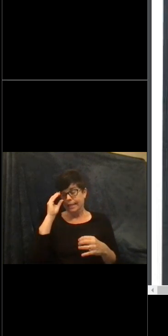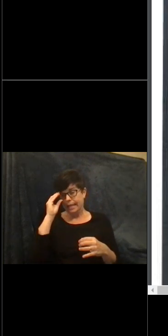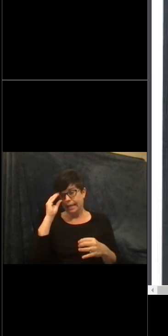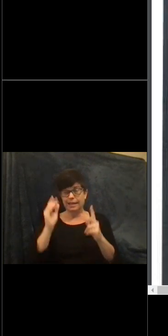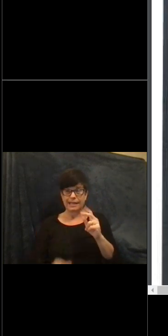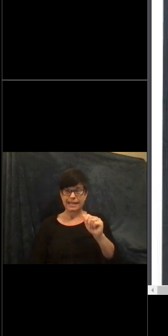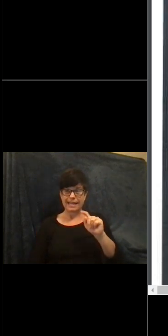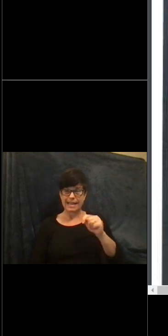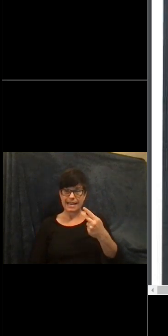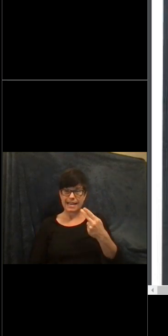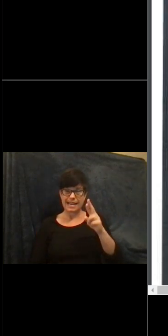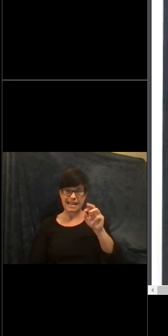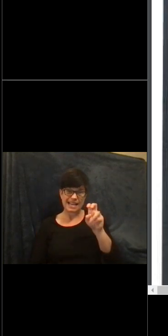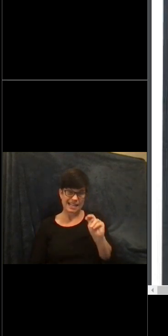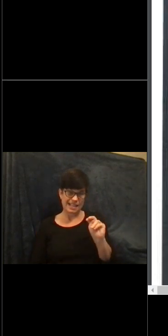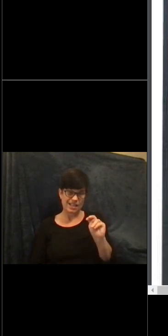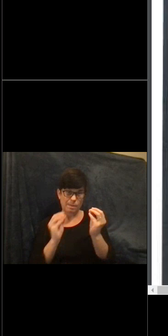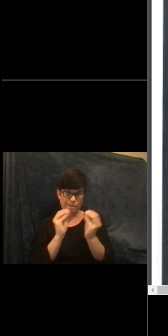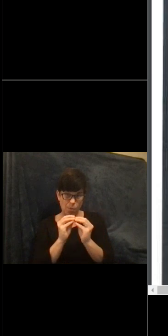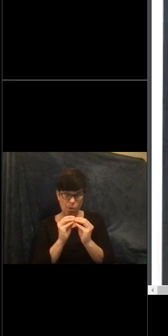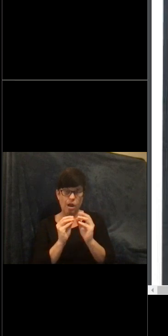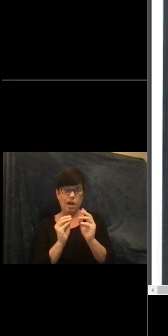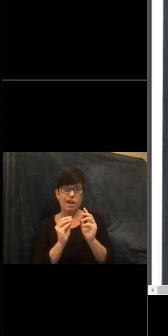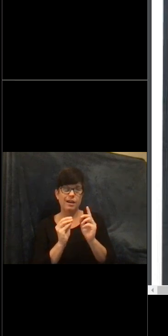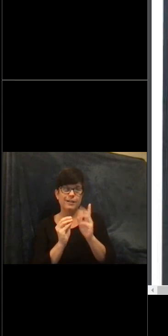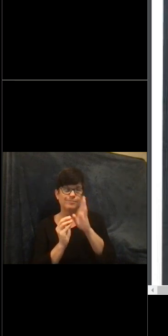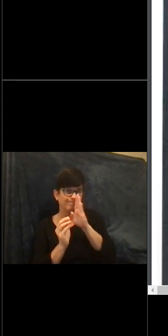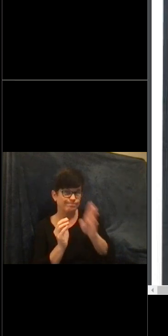this might be more directed towards you,